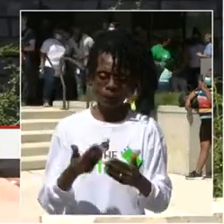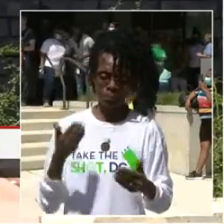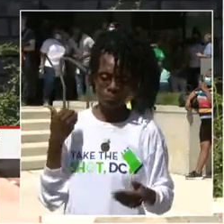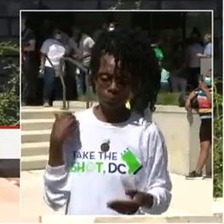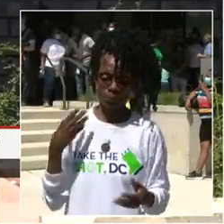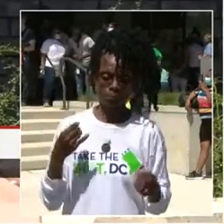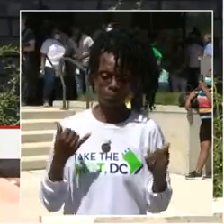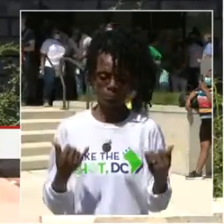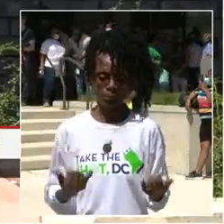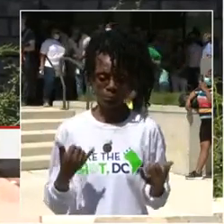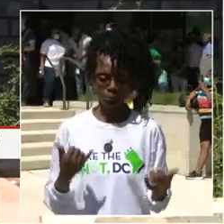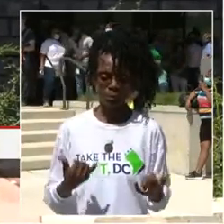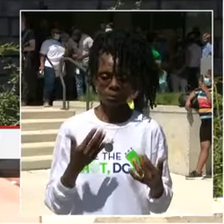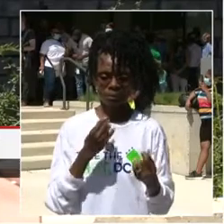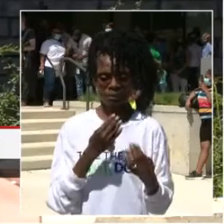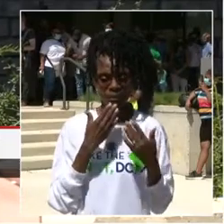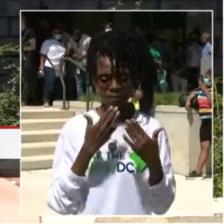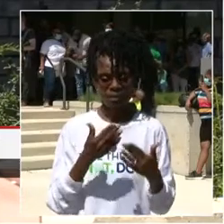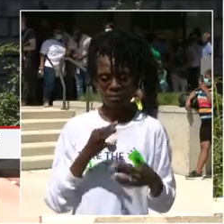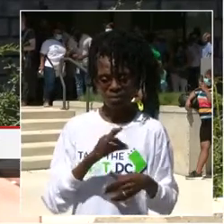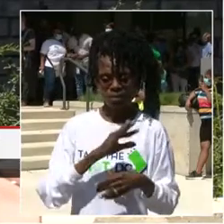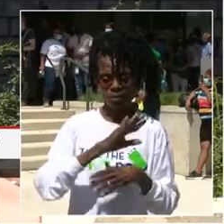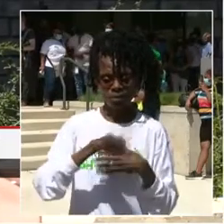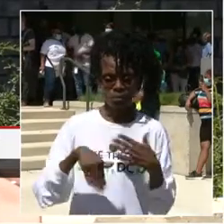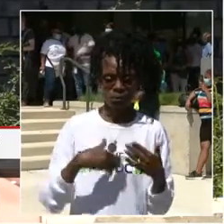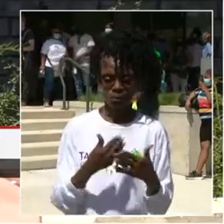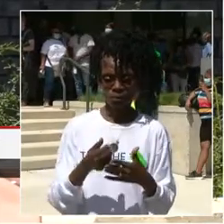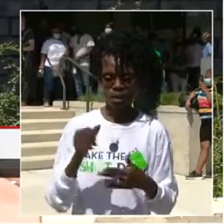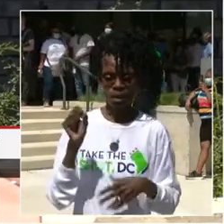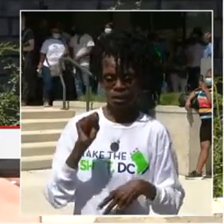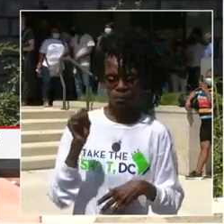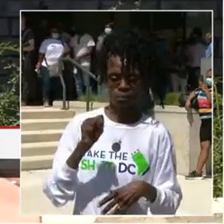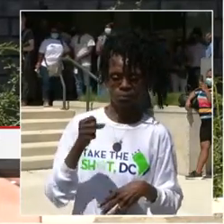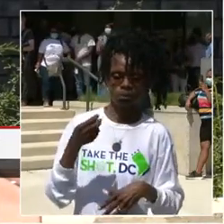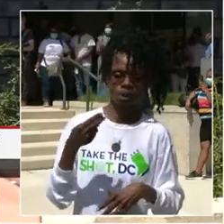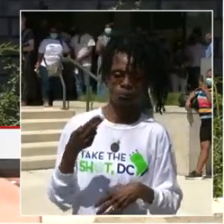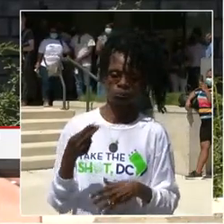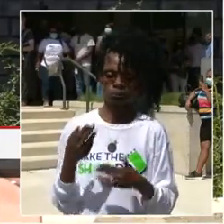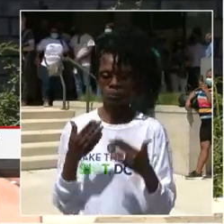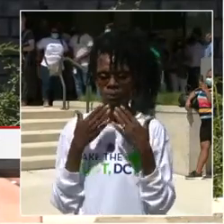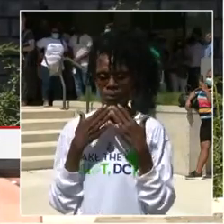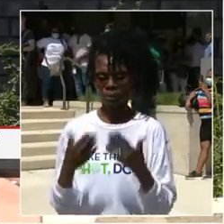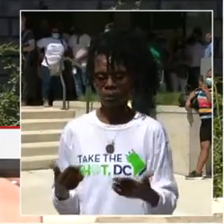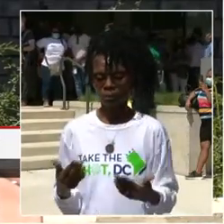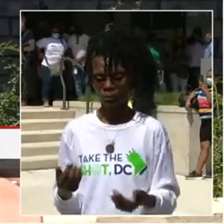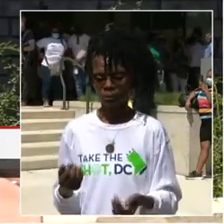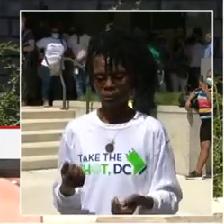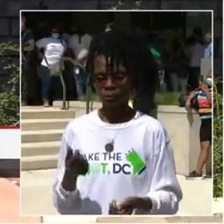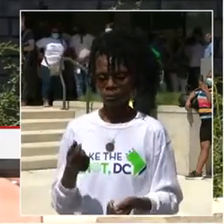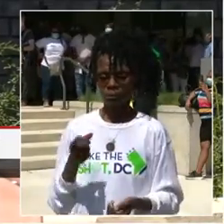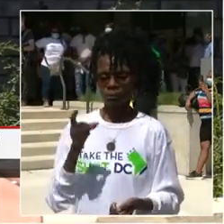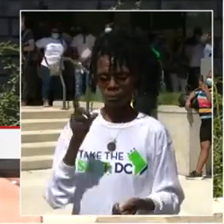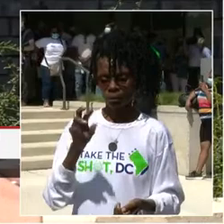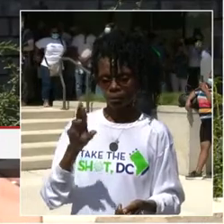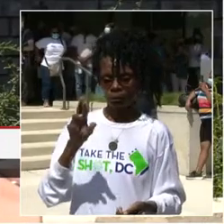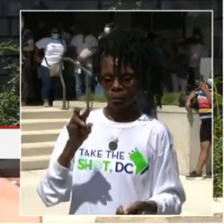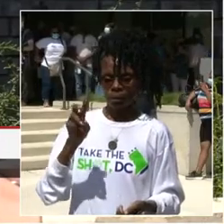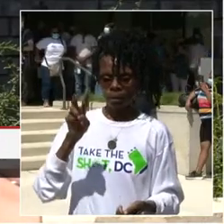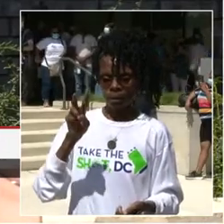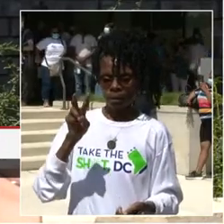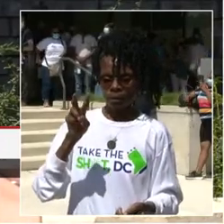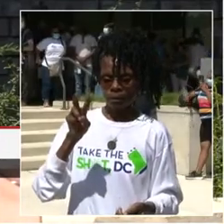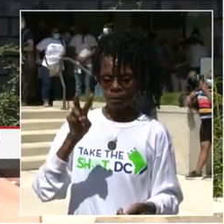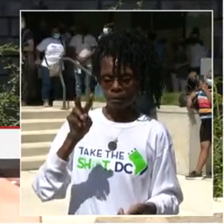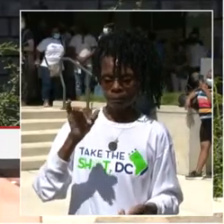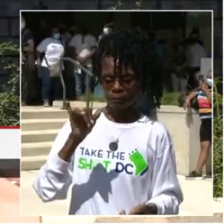Thanks to all of our stakeholders, and most importantly, thank you to Dr. Vincent Reed for his dream of a model